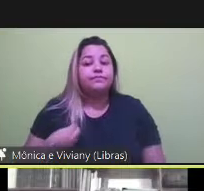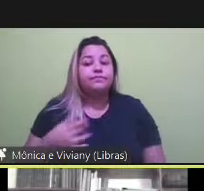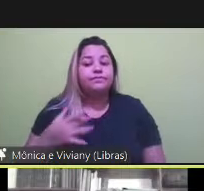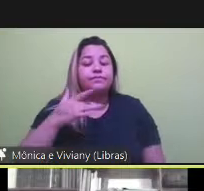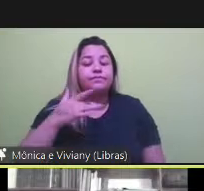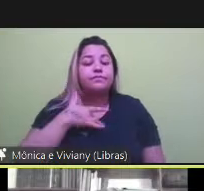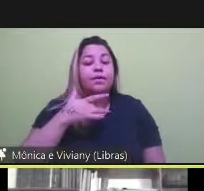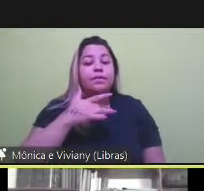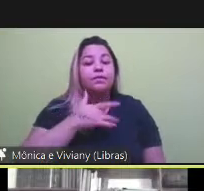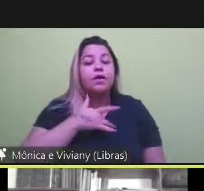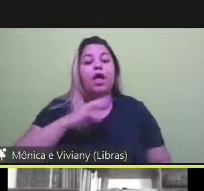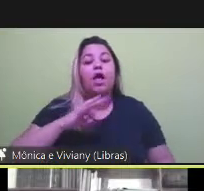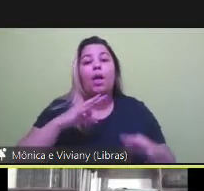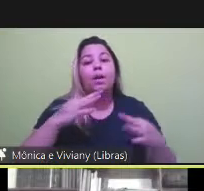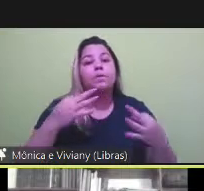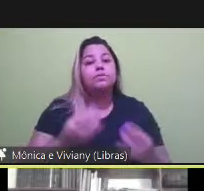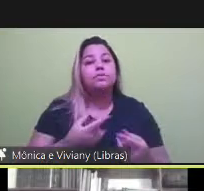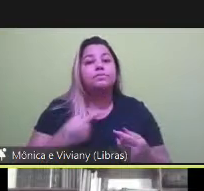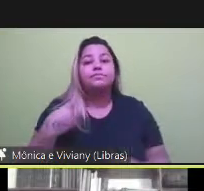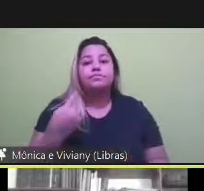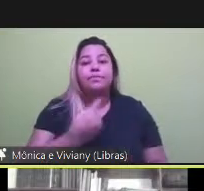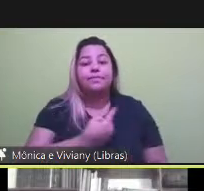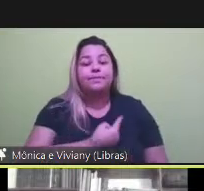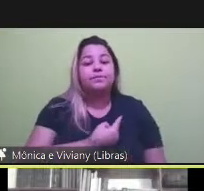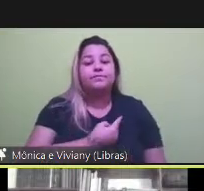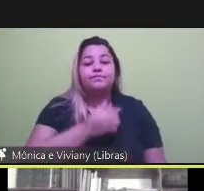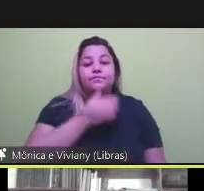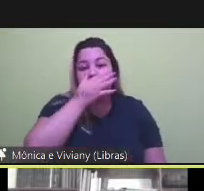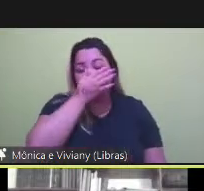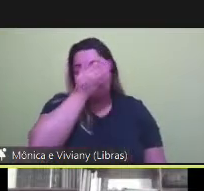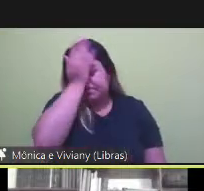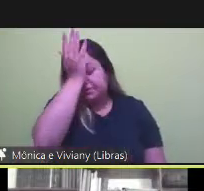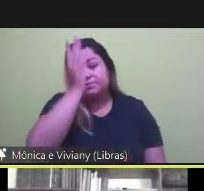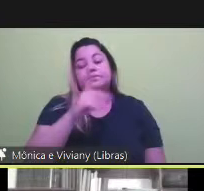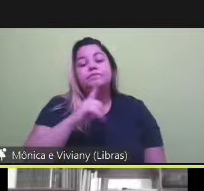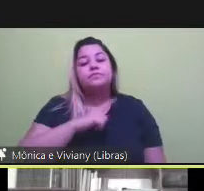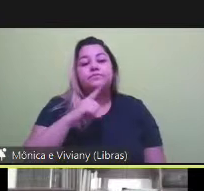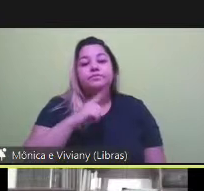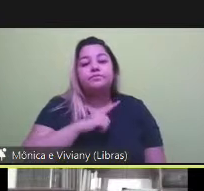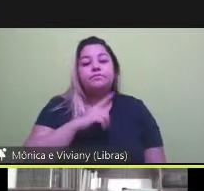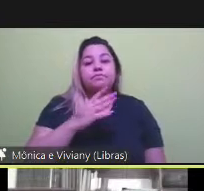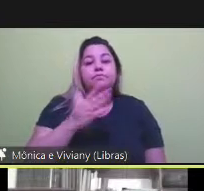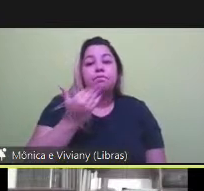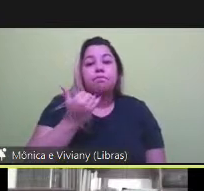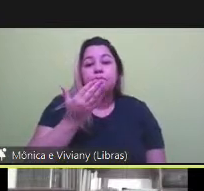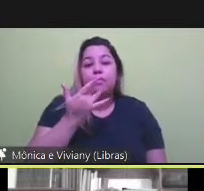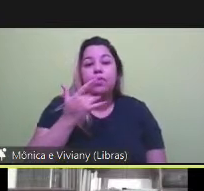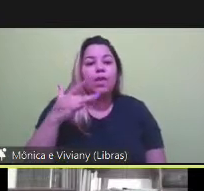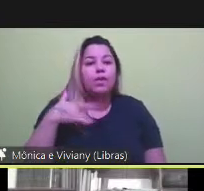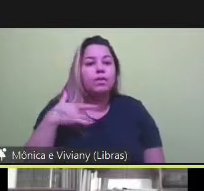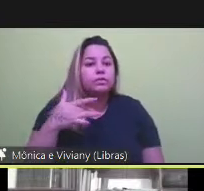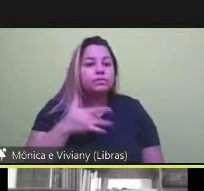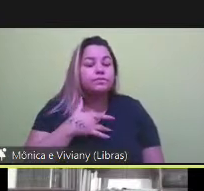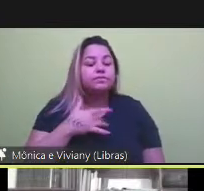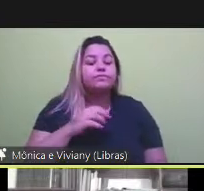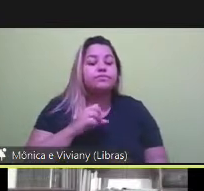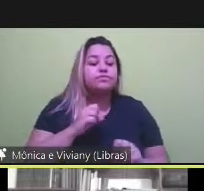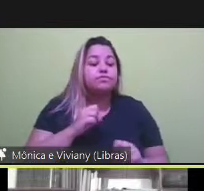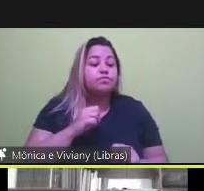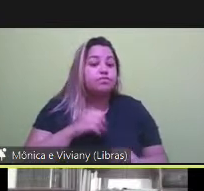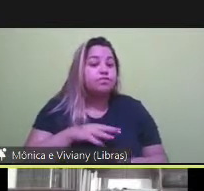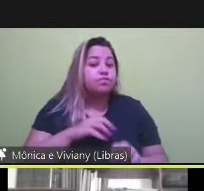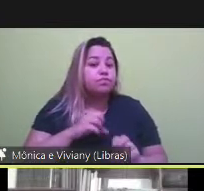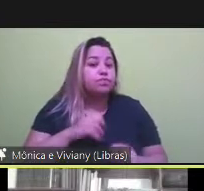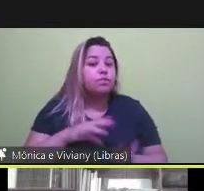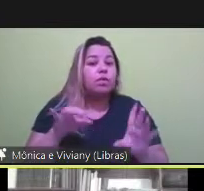to talk about a program, STEA, the program of educational and healthy habits and healthy